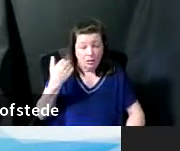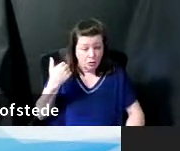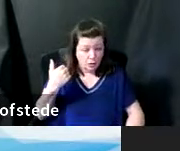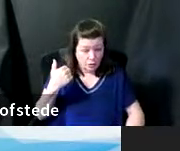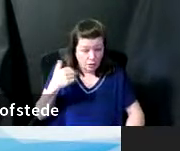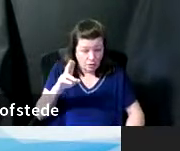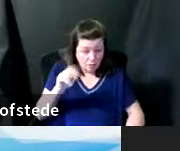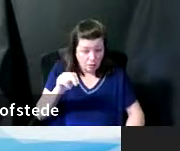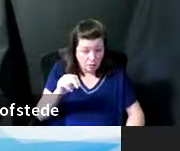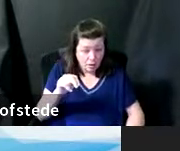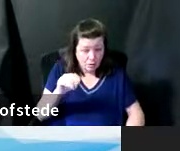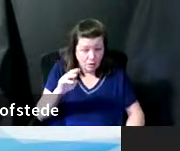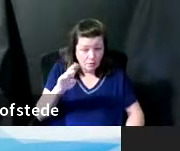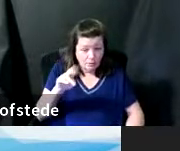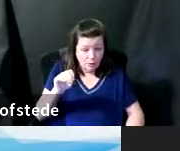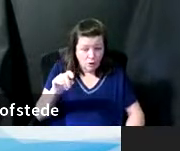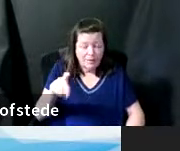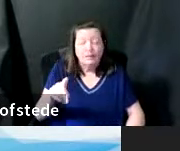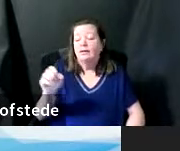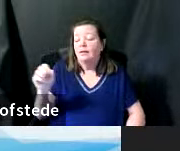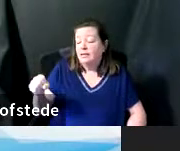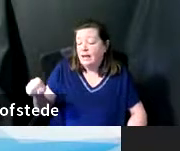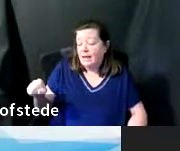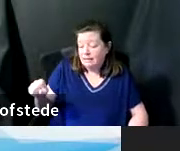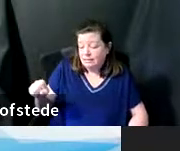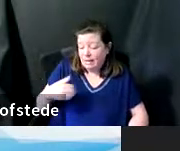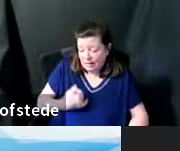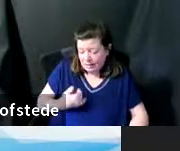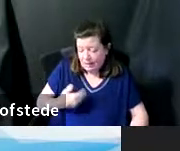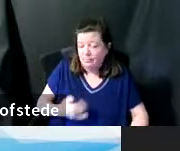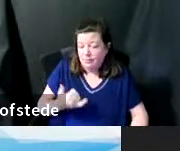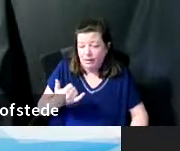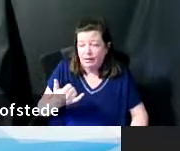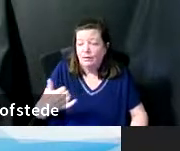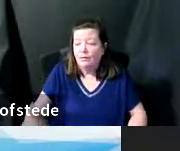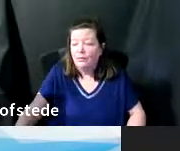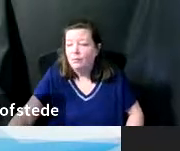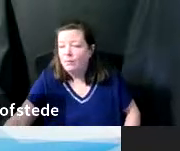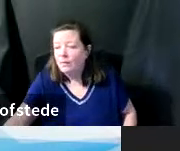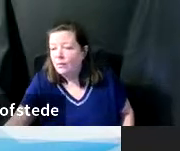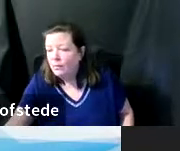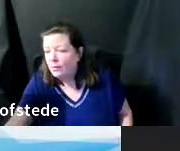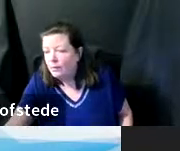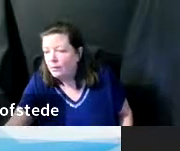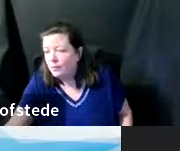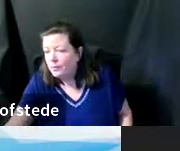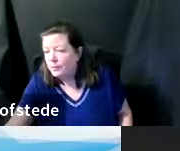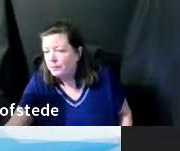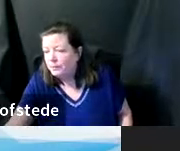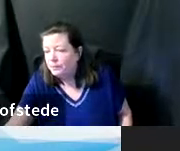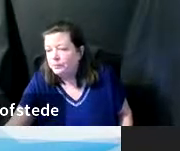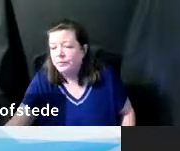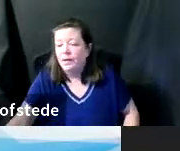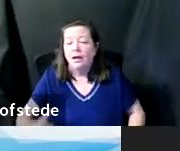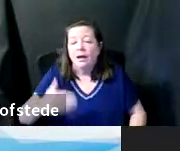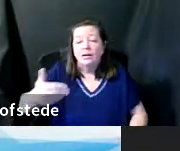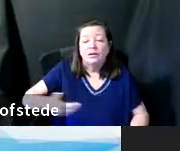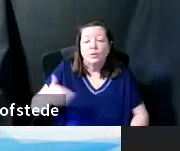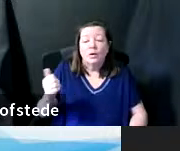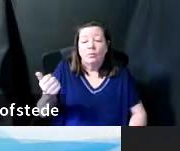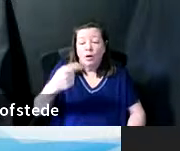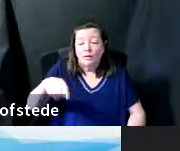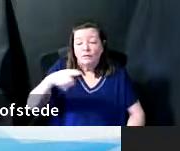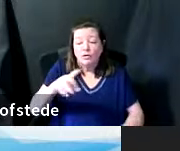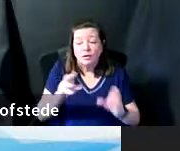unmuted? Yes, I am now. I'd like to welcome everybody to this meeting.